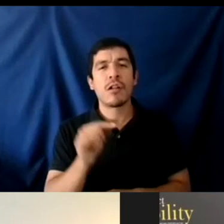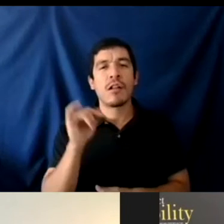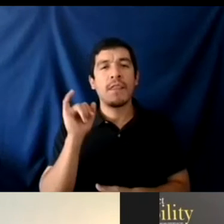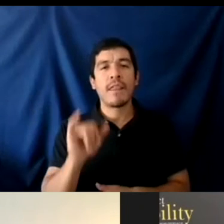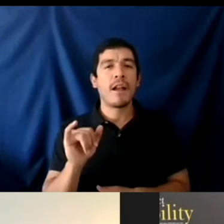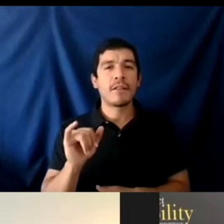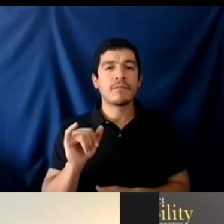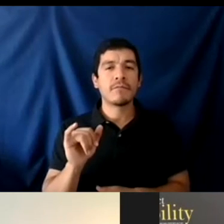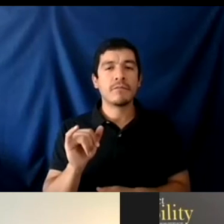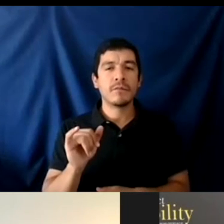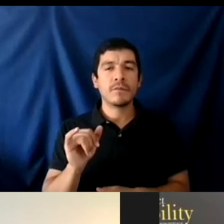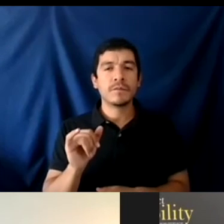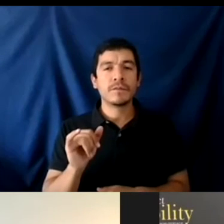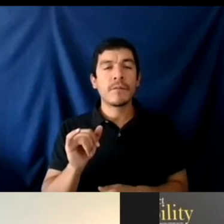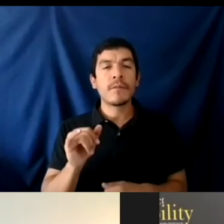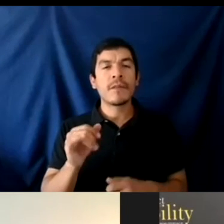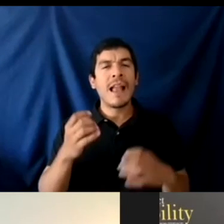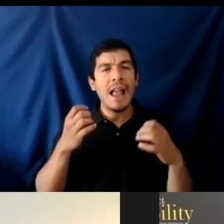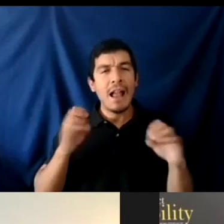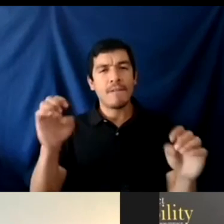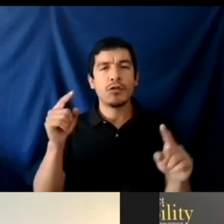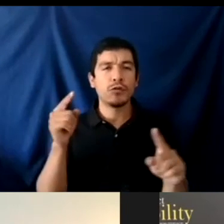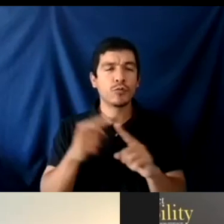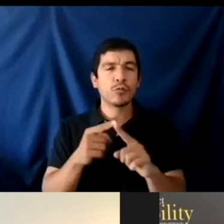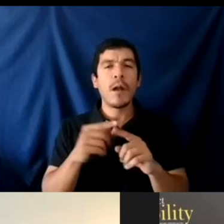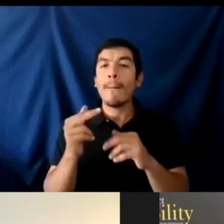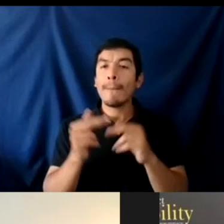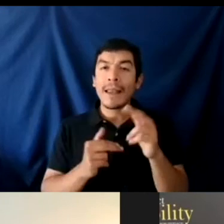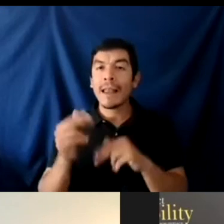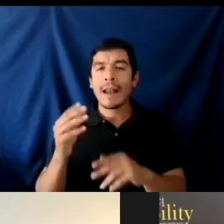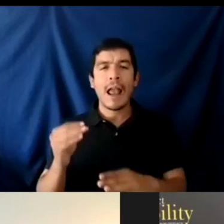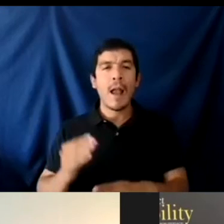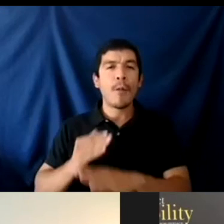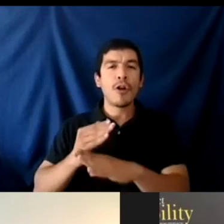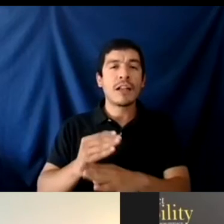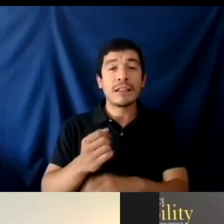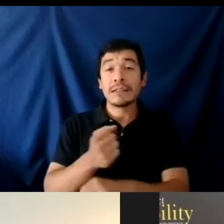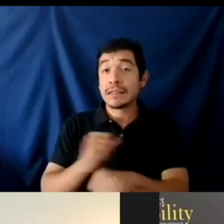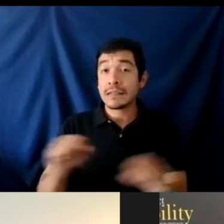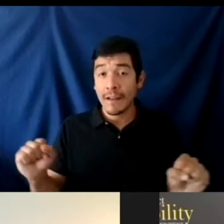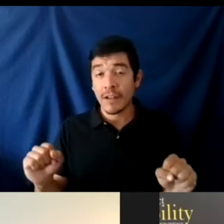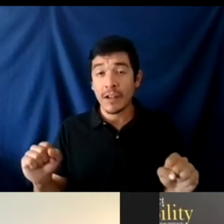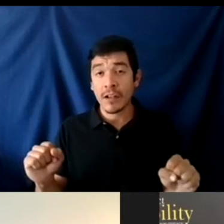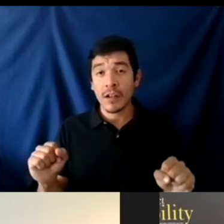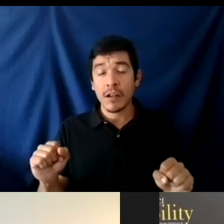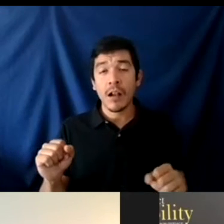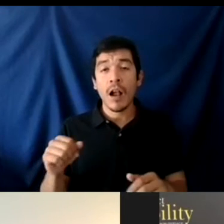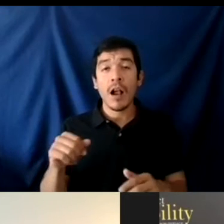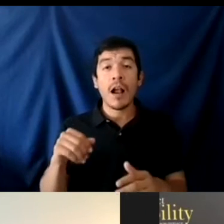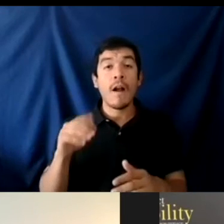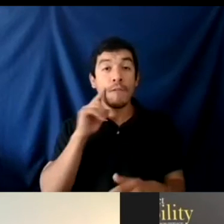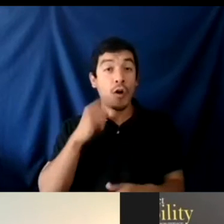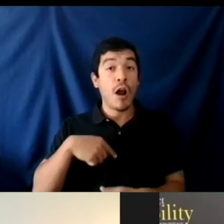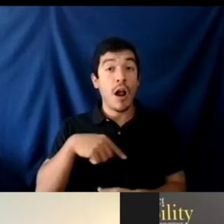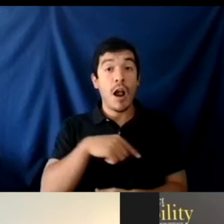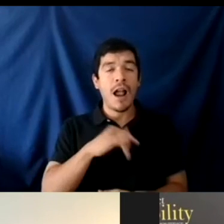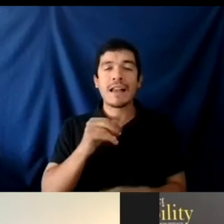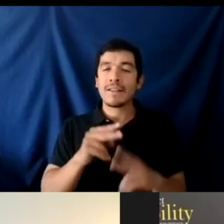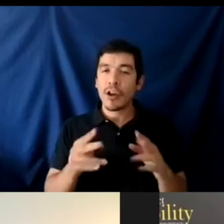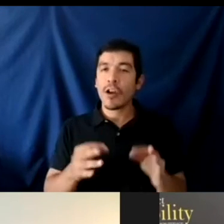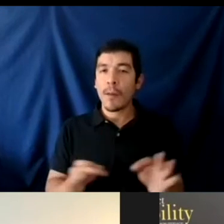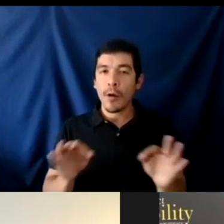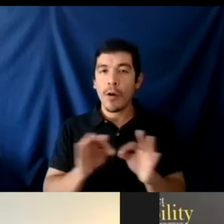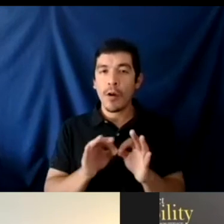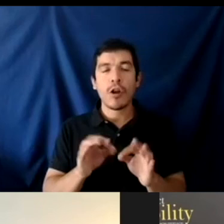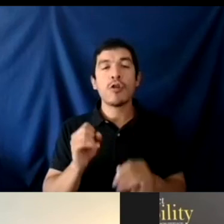that efforts to build and protect safety among all of us is critically important,